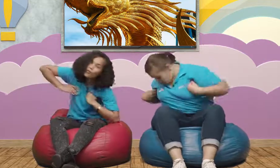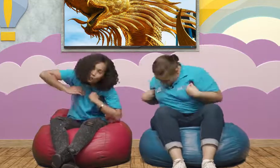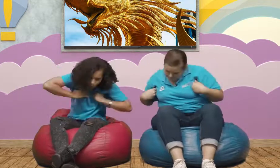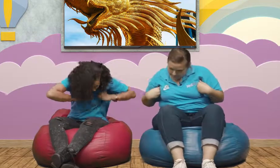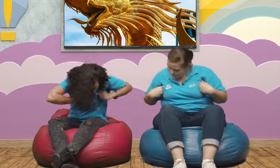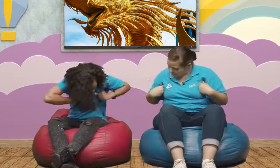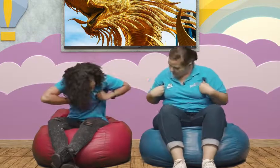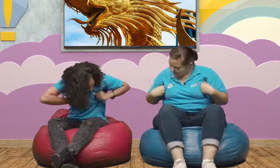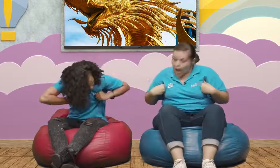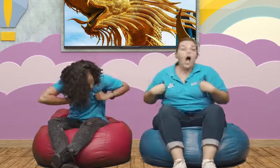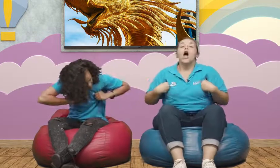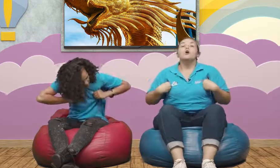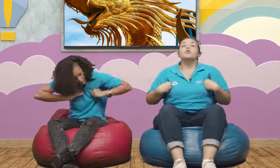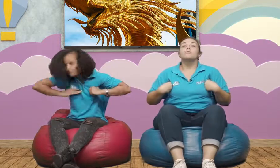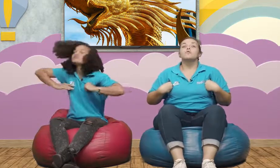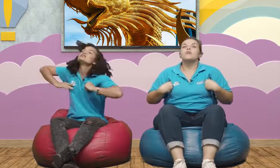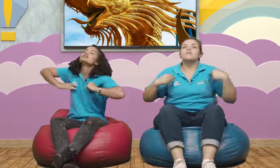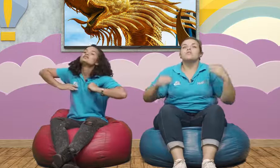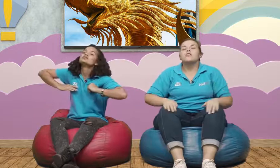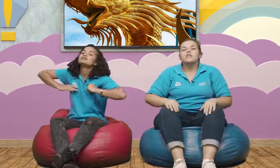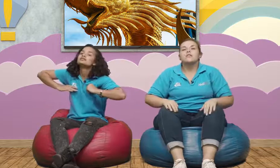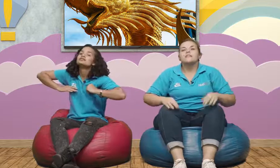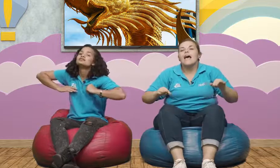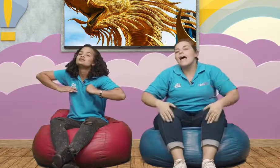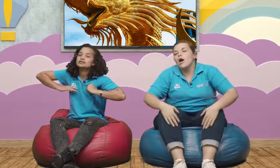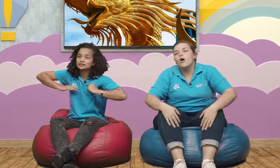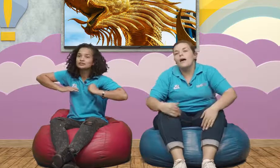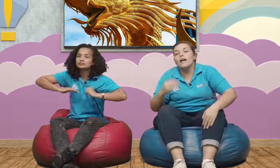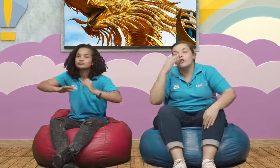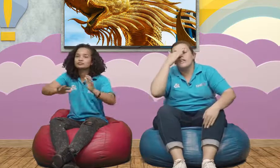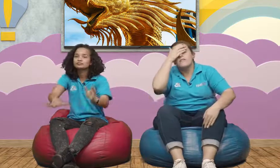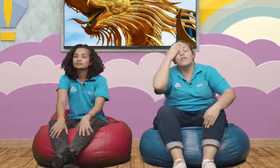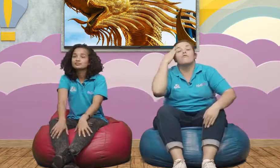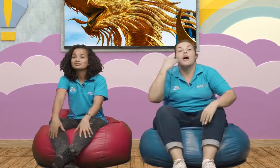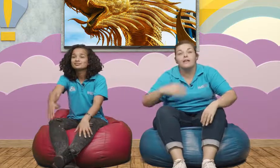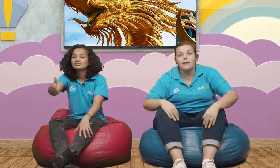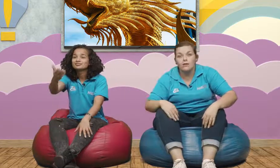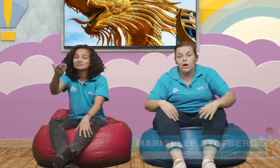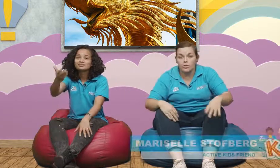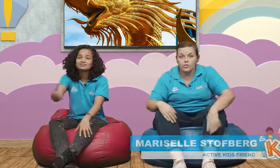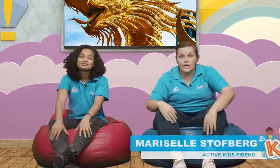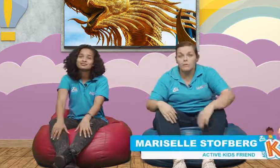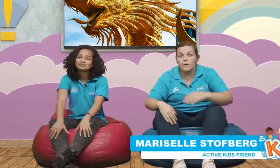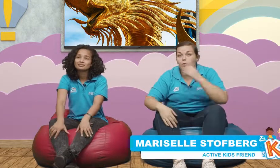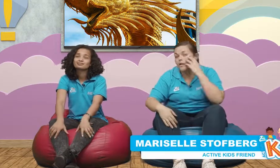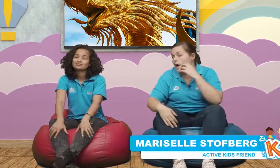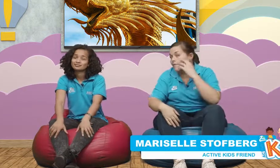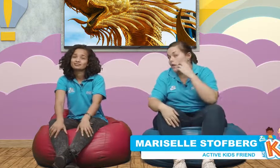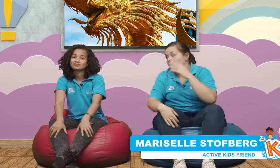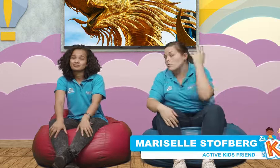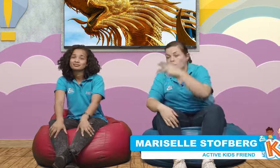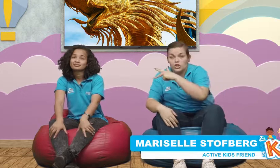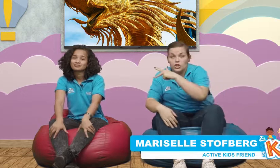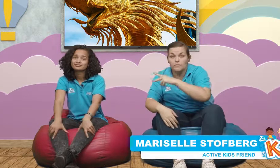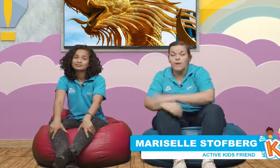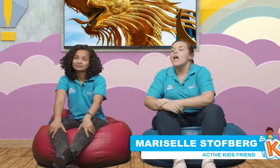And stop. So what's cool is you can do this at home and you can even run while you're doing it when you have an